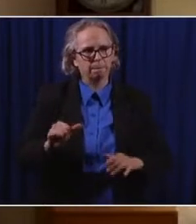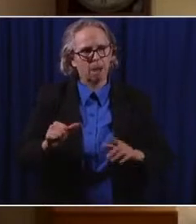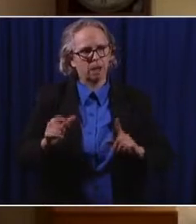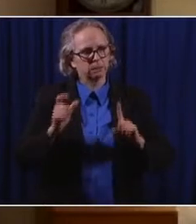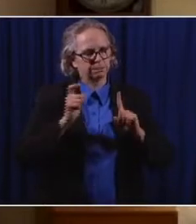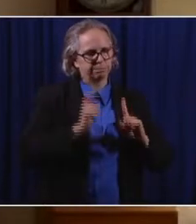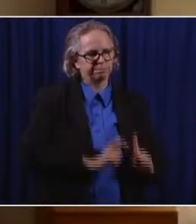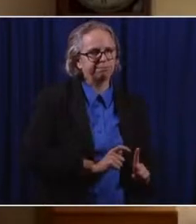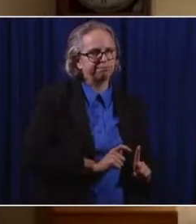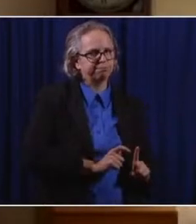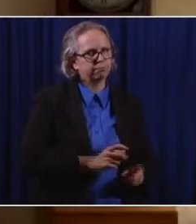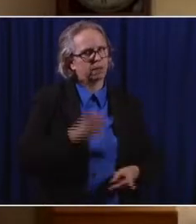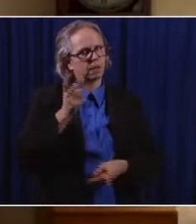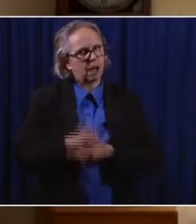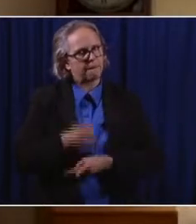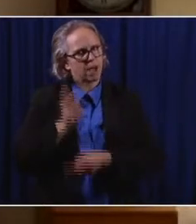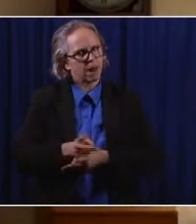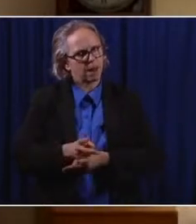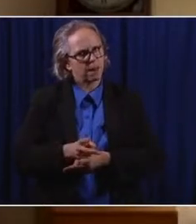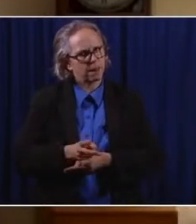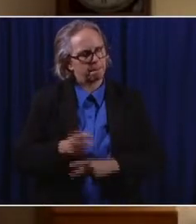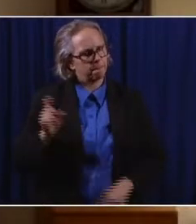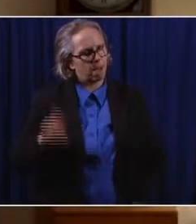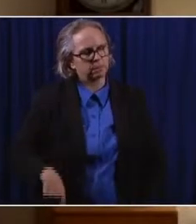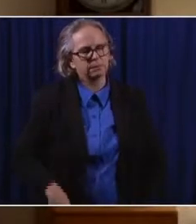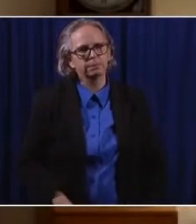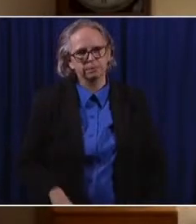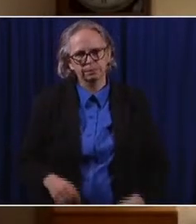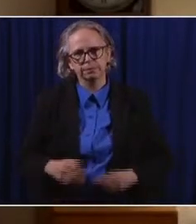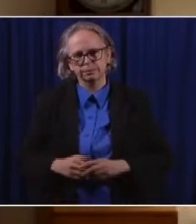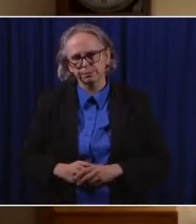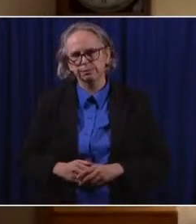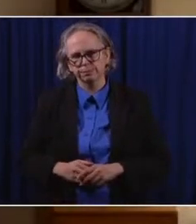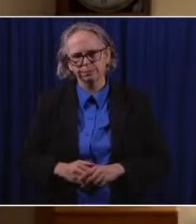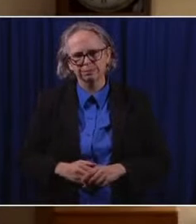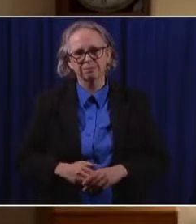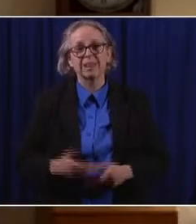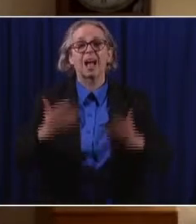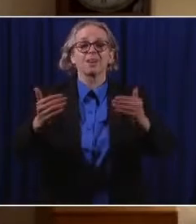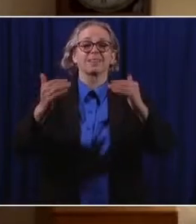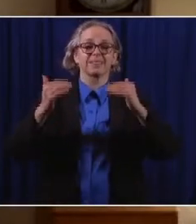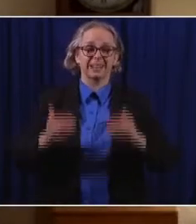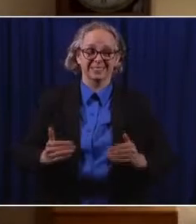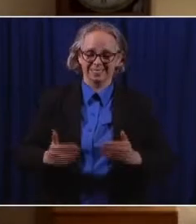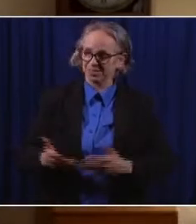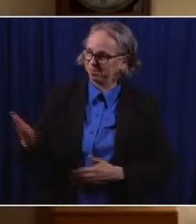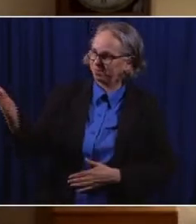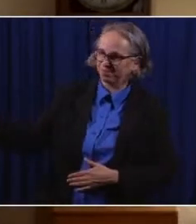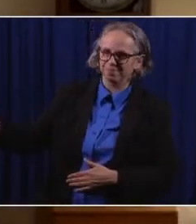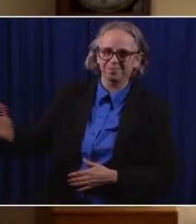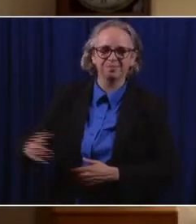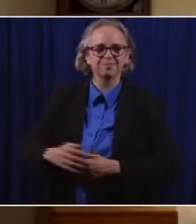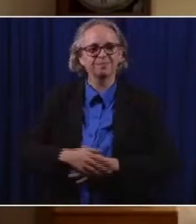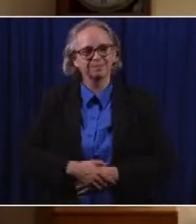careful as well. Let's look now at our next slide. Eric, this is